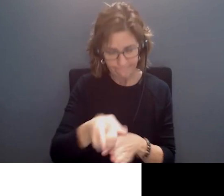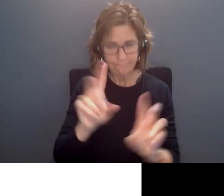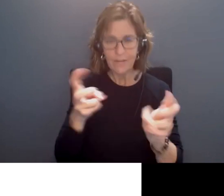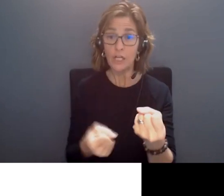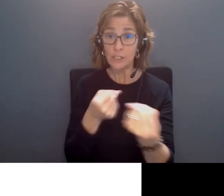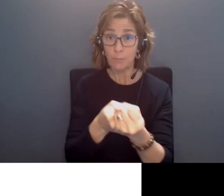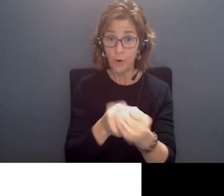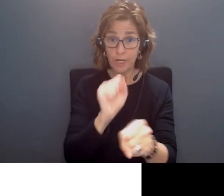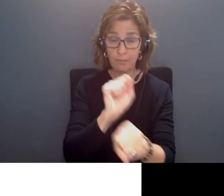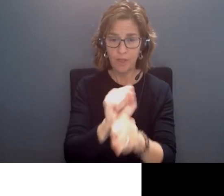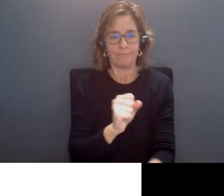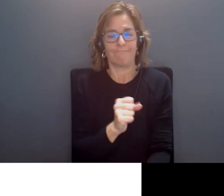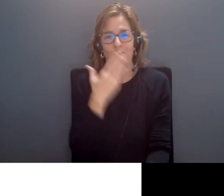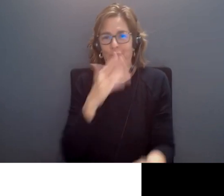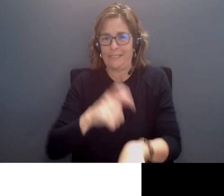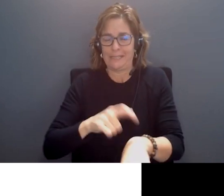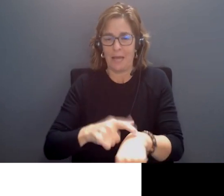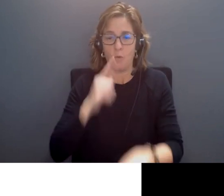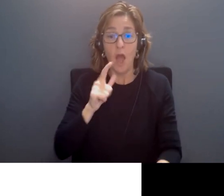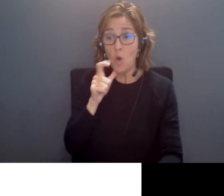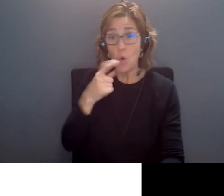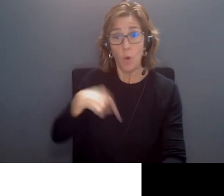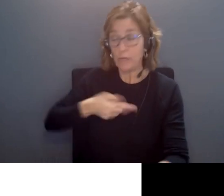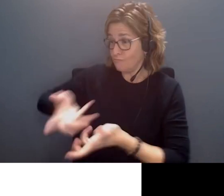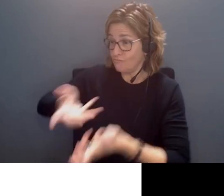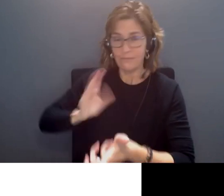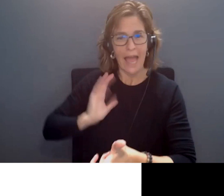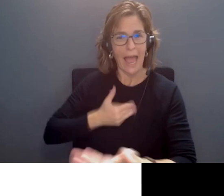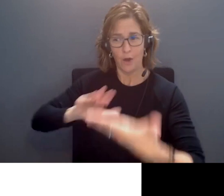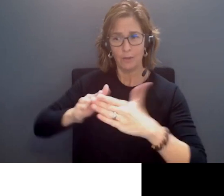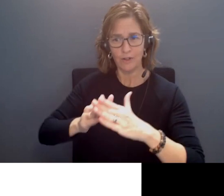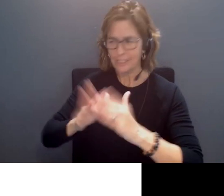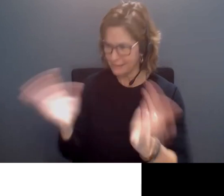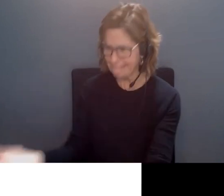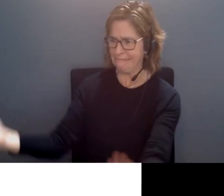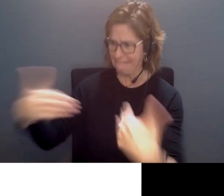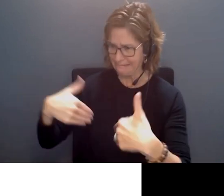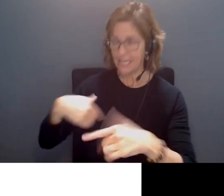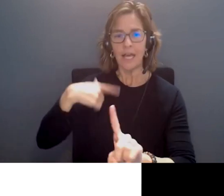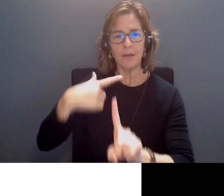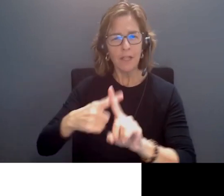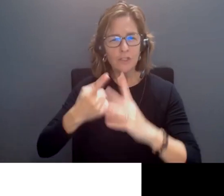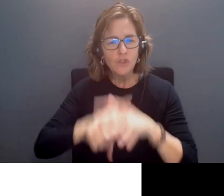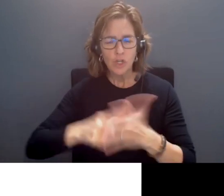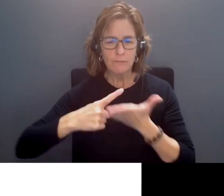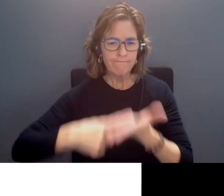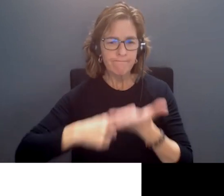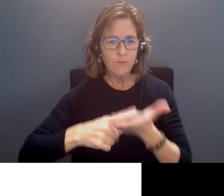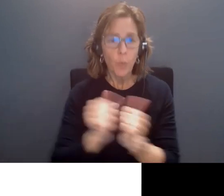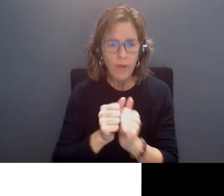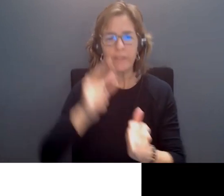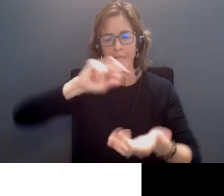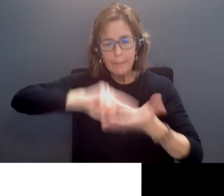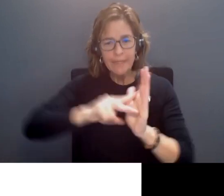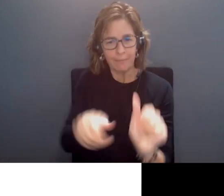opportunity to engage our communities, to facilitate space for meaningful conversations and collaboration to address these issues.